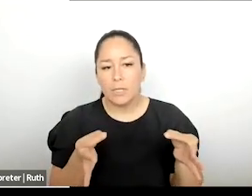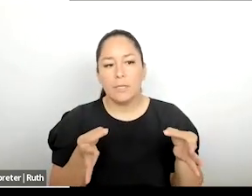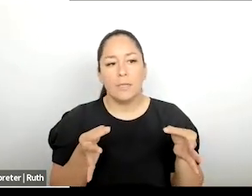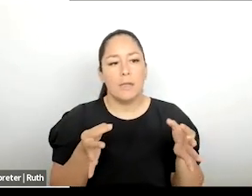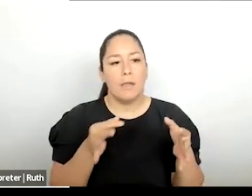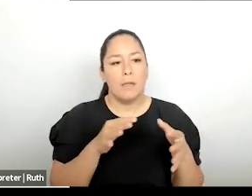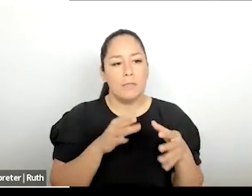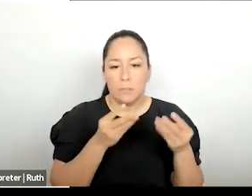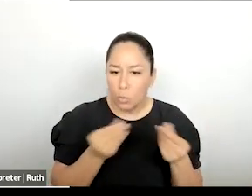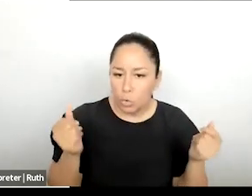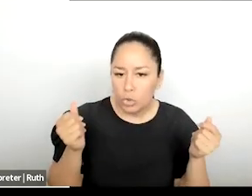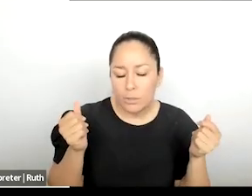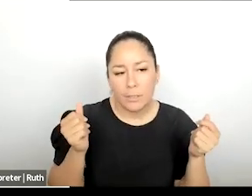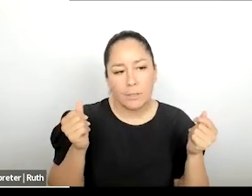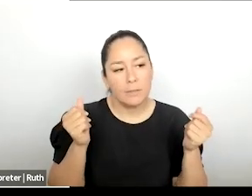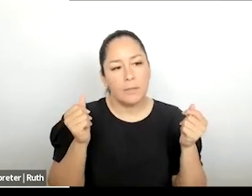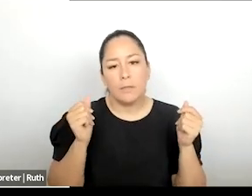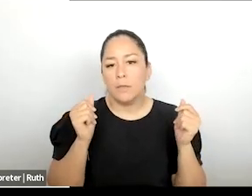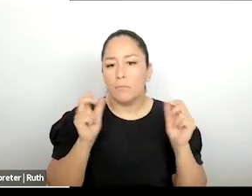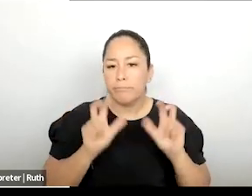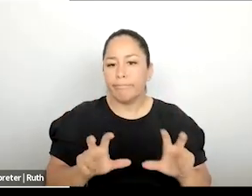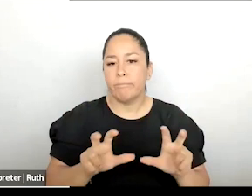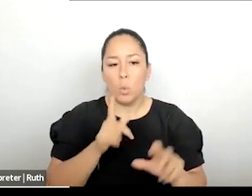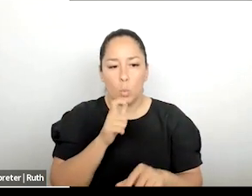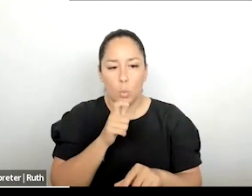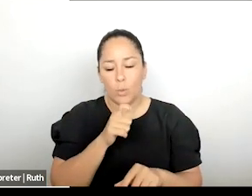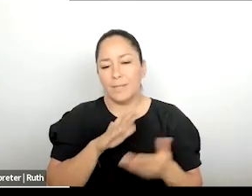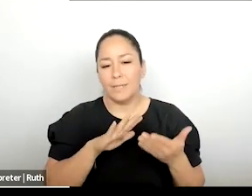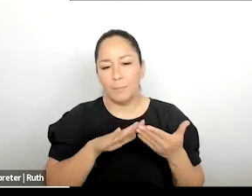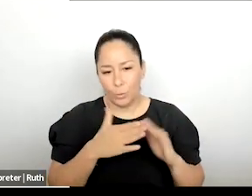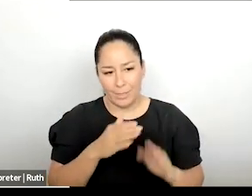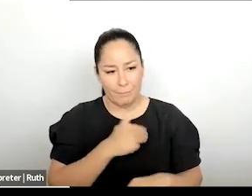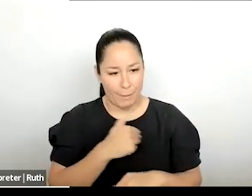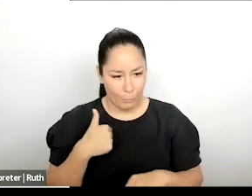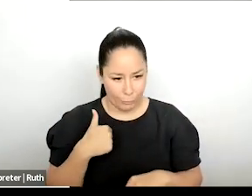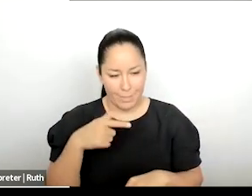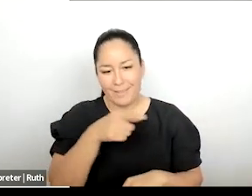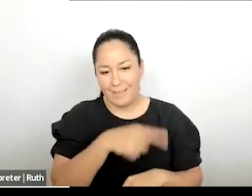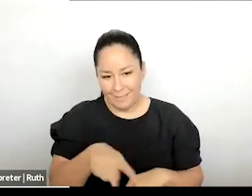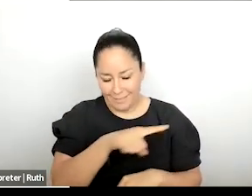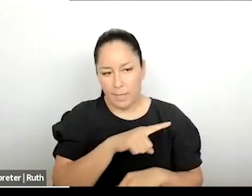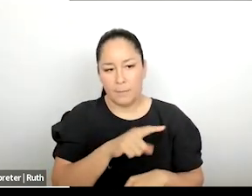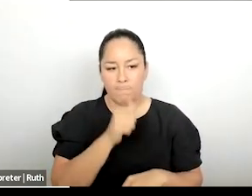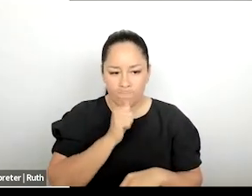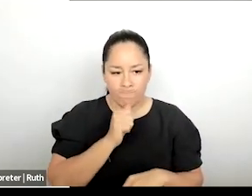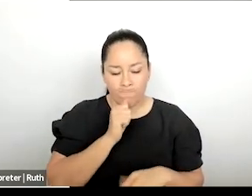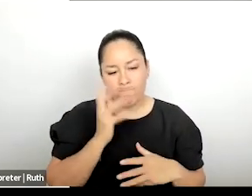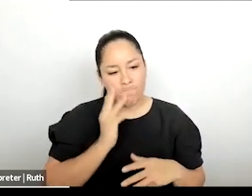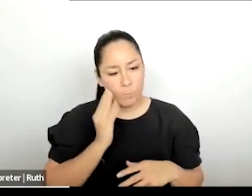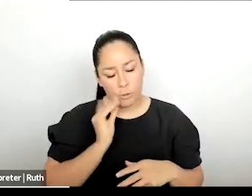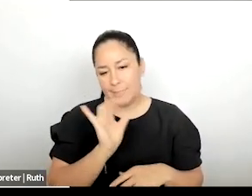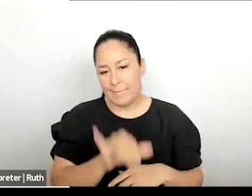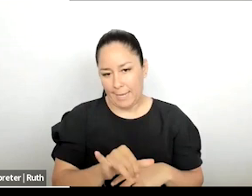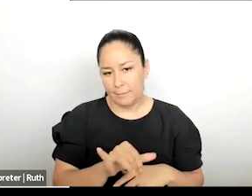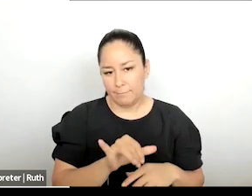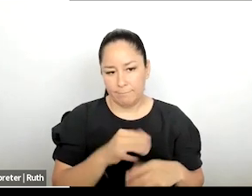the solutions are implemented by the community members themselves, who again are living through that health